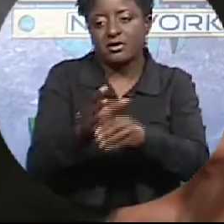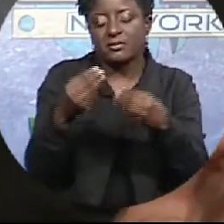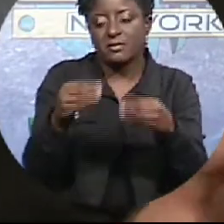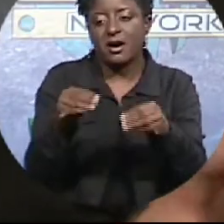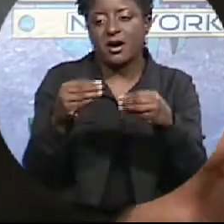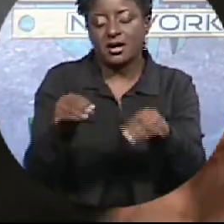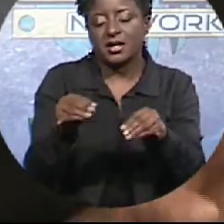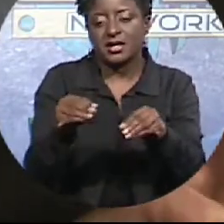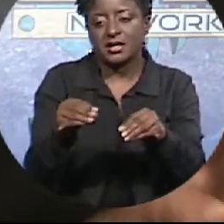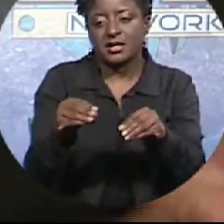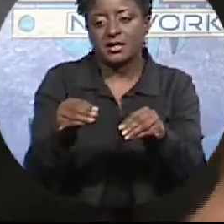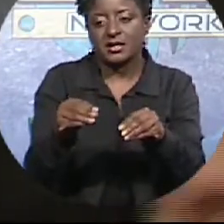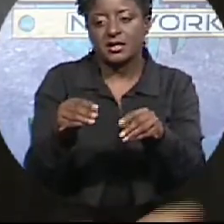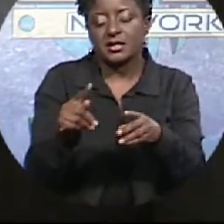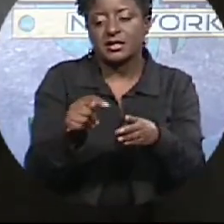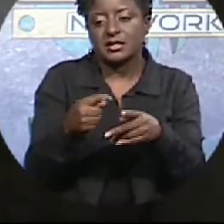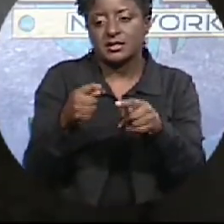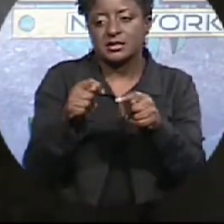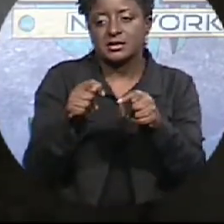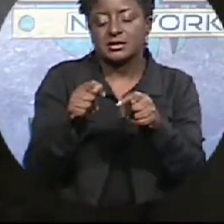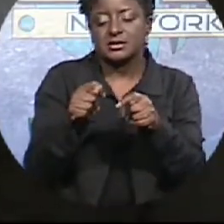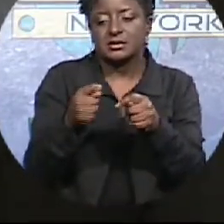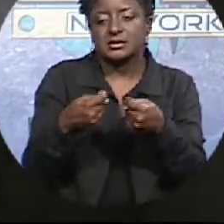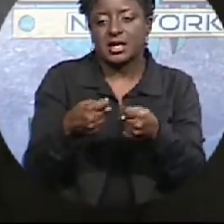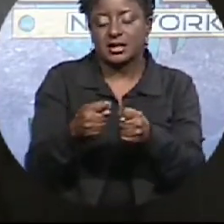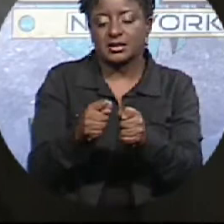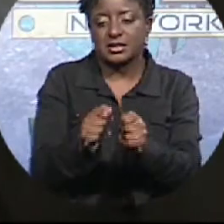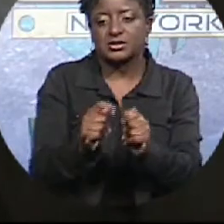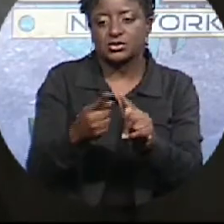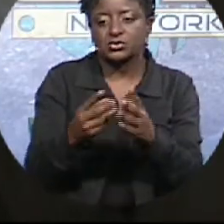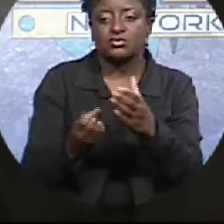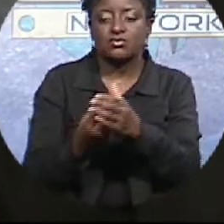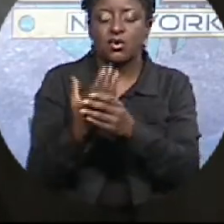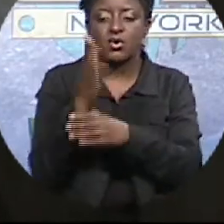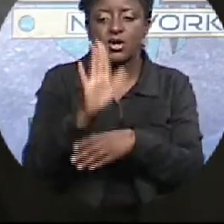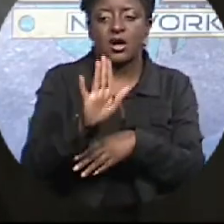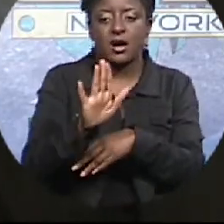be to grow a business in a way that